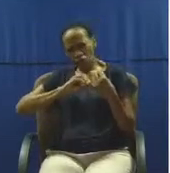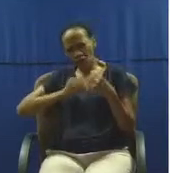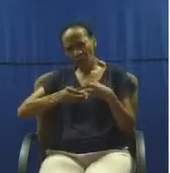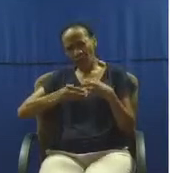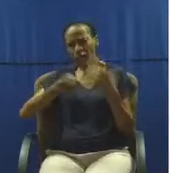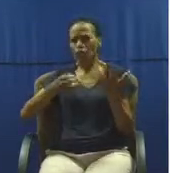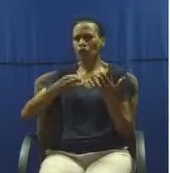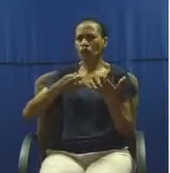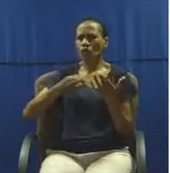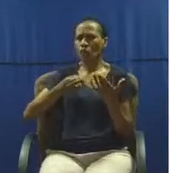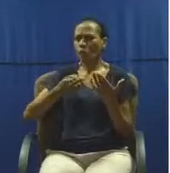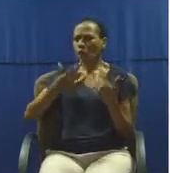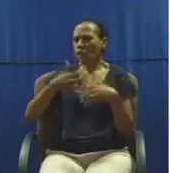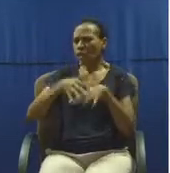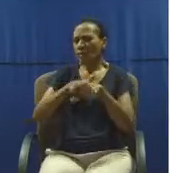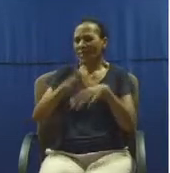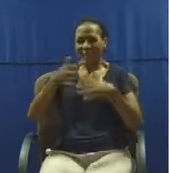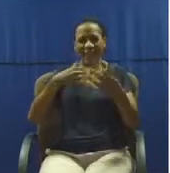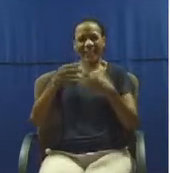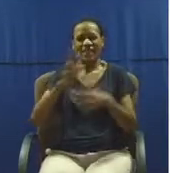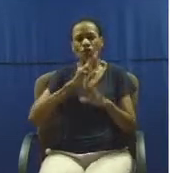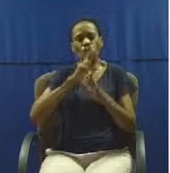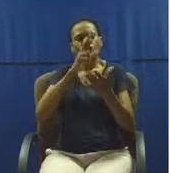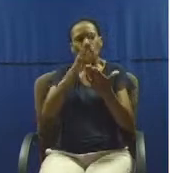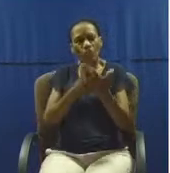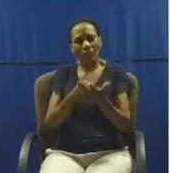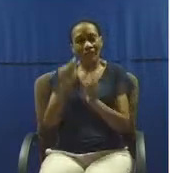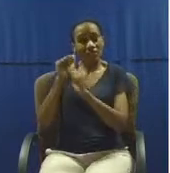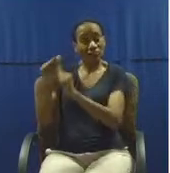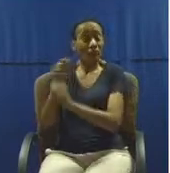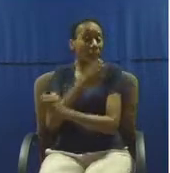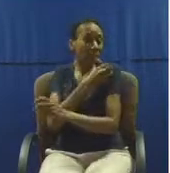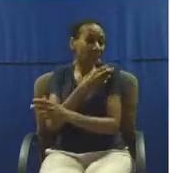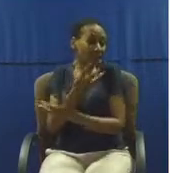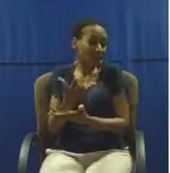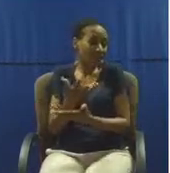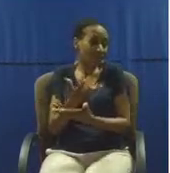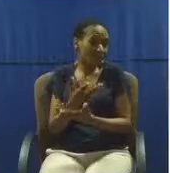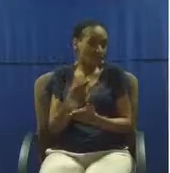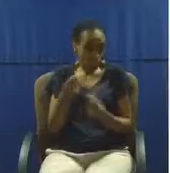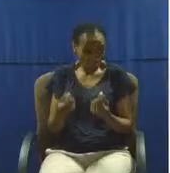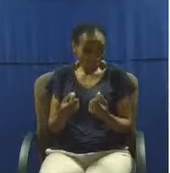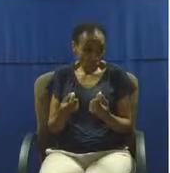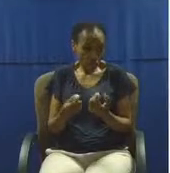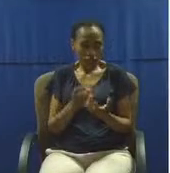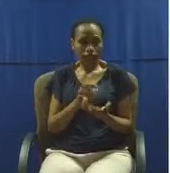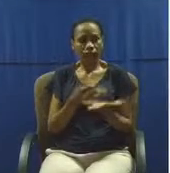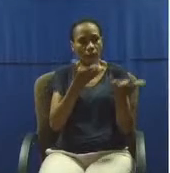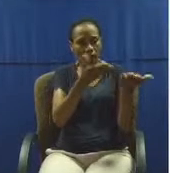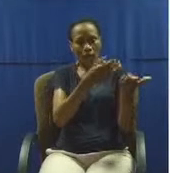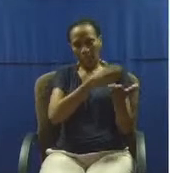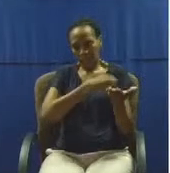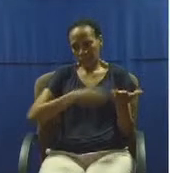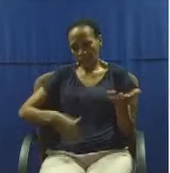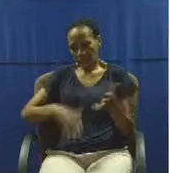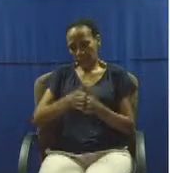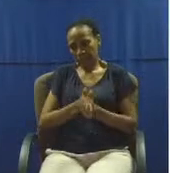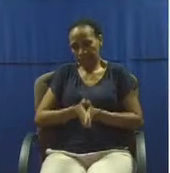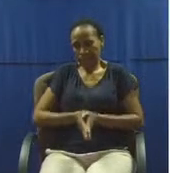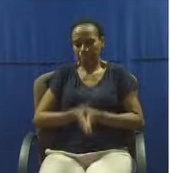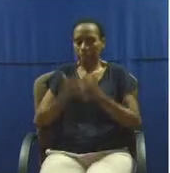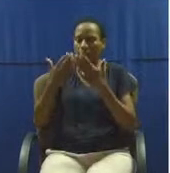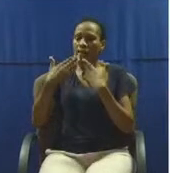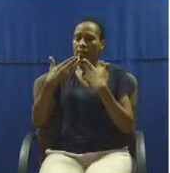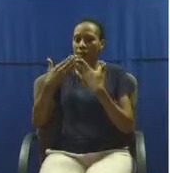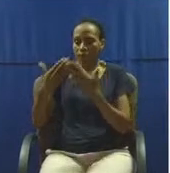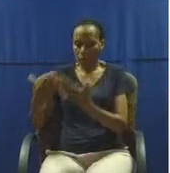as far as operational issues are concerned? Thank you, Honourable President. The Honourable the President. Thank